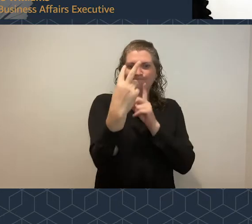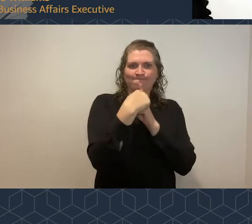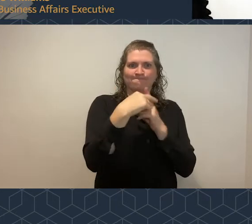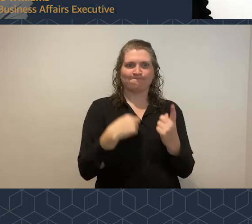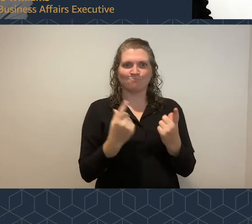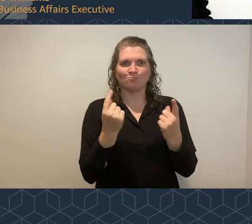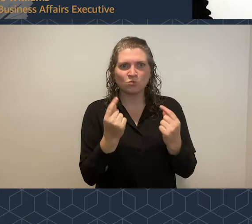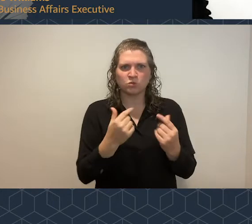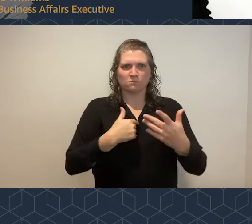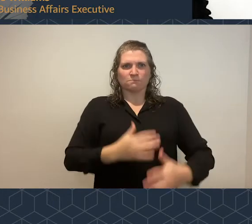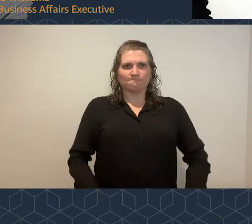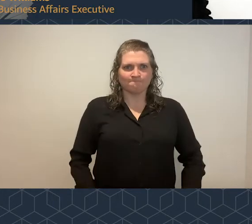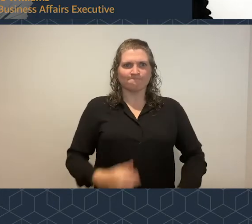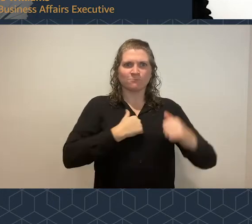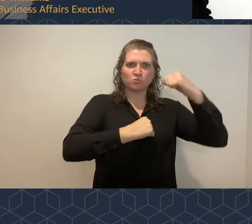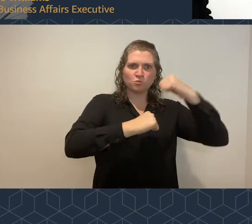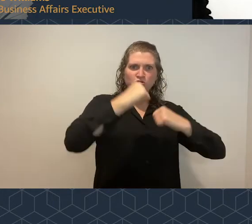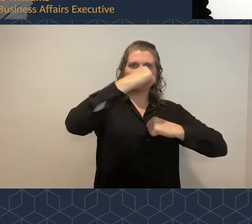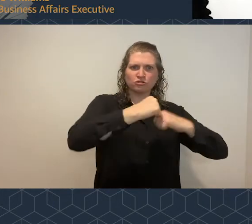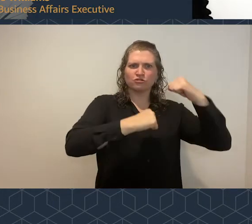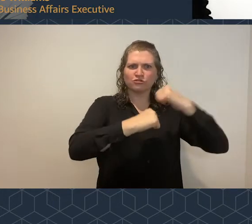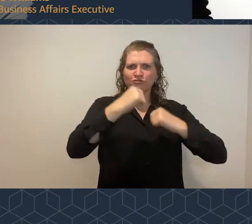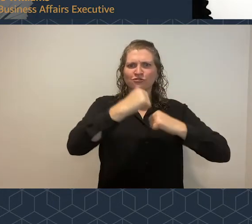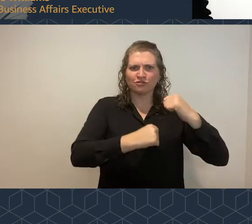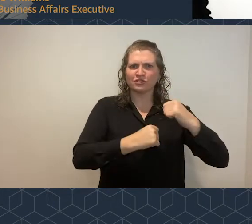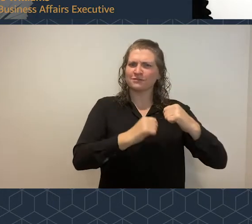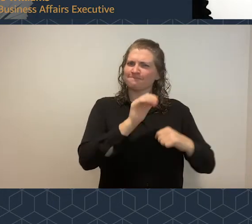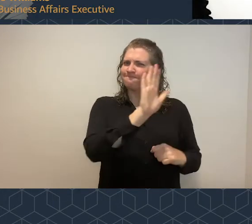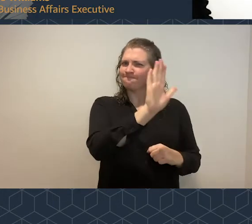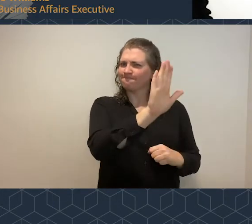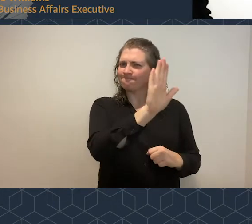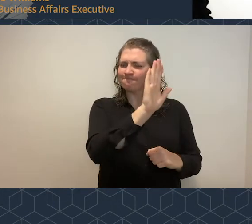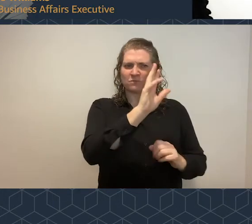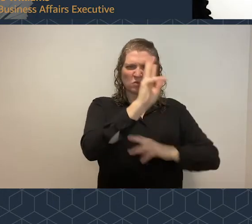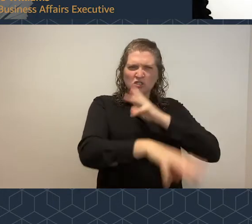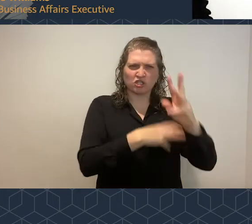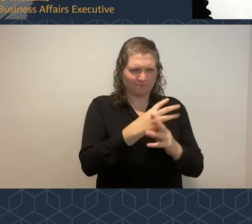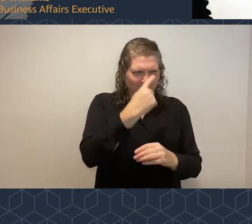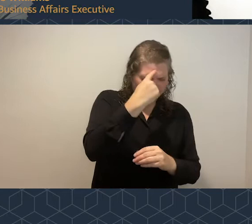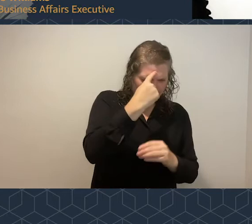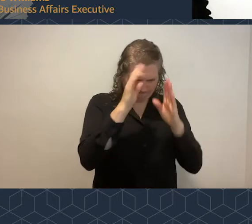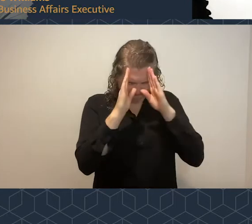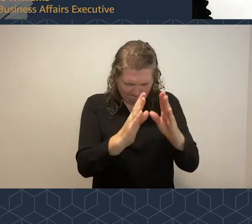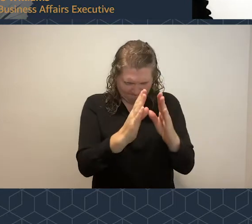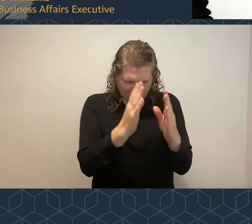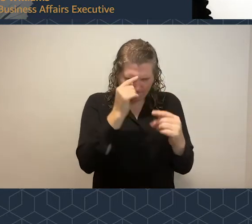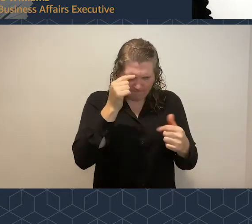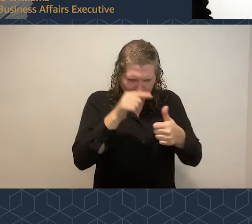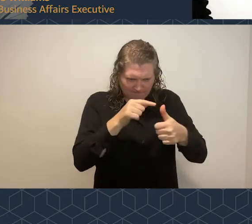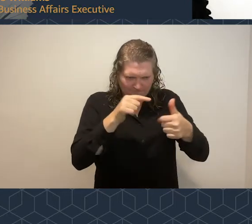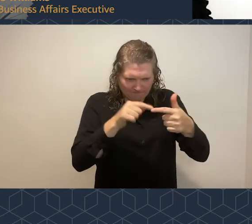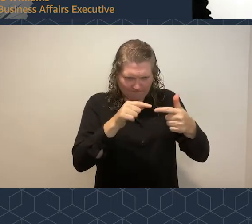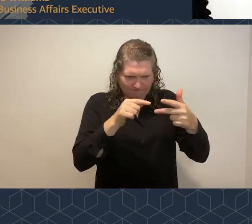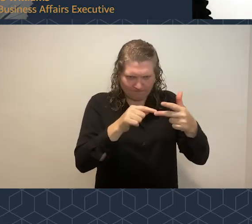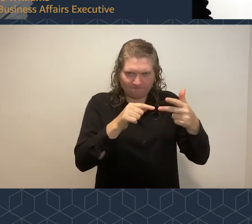just so used to, speaking kind of the military acronyms and the jargon, they were coming to their